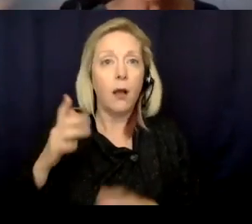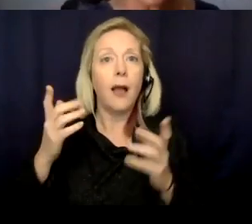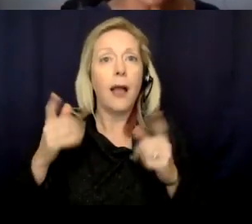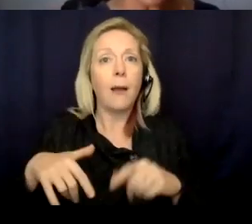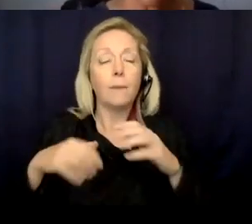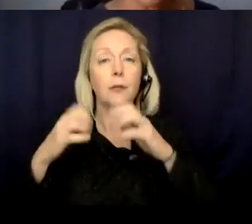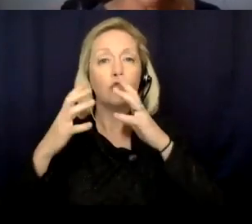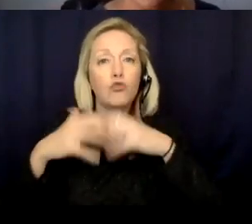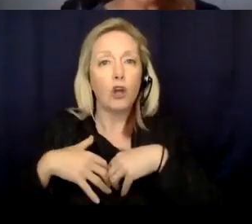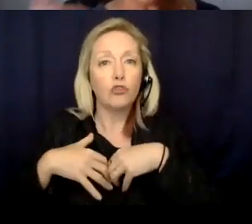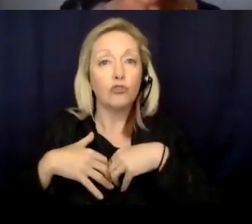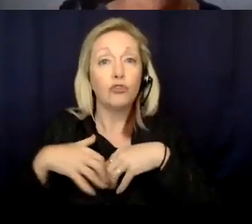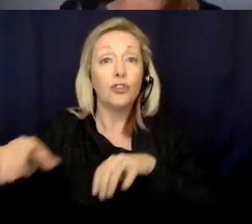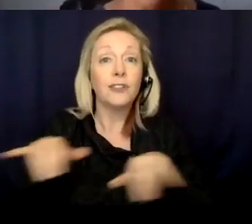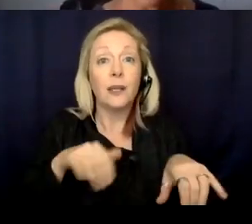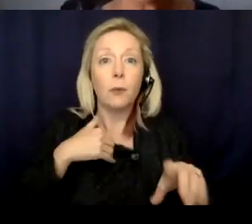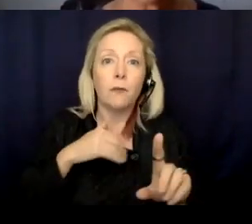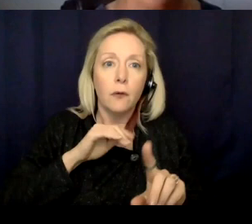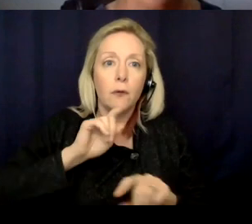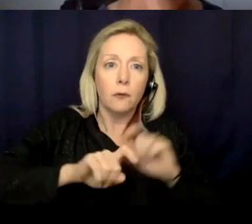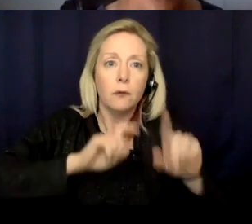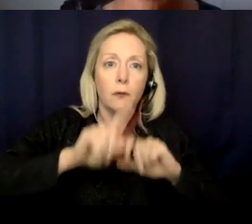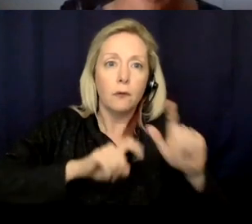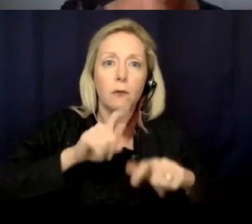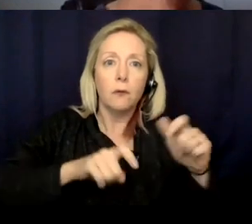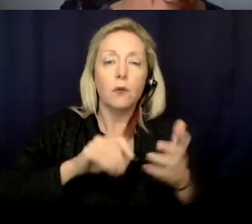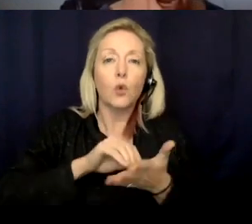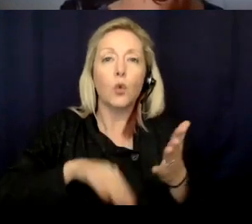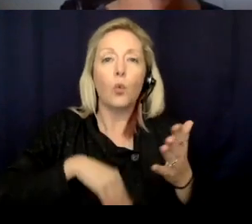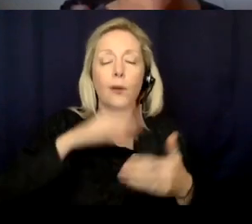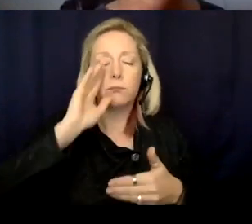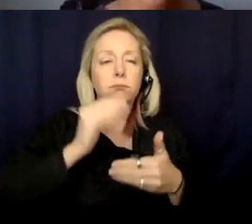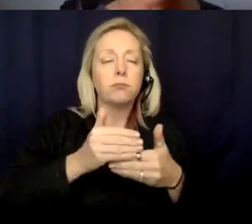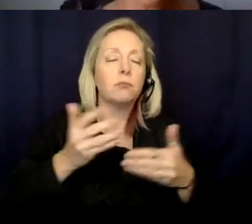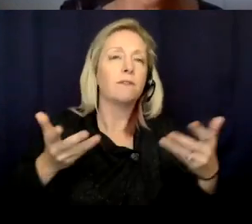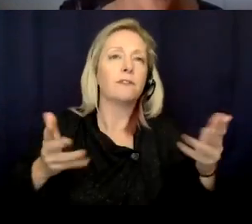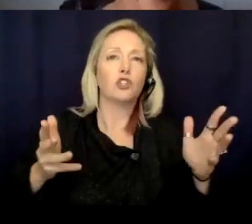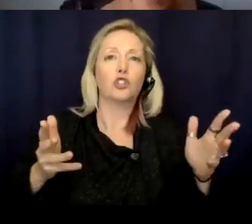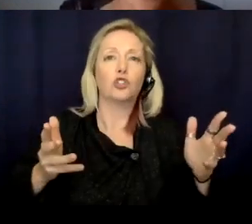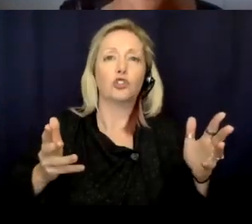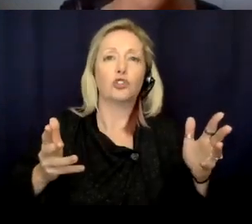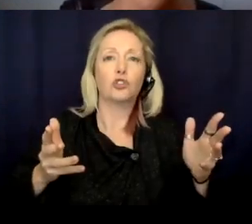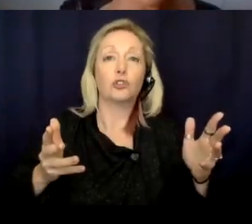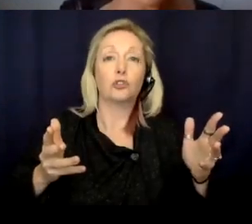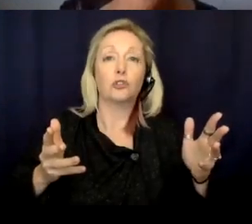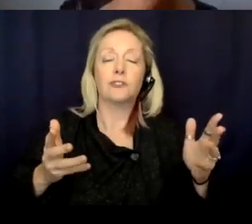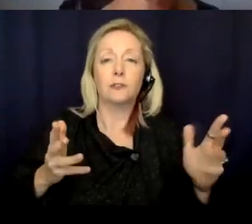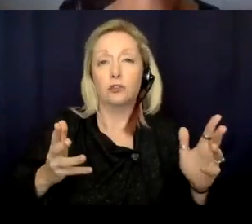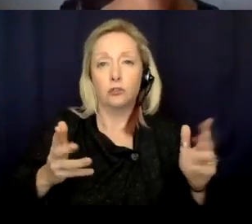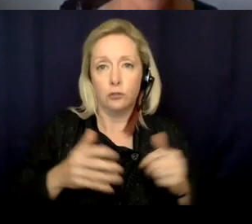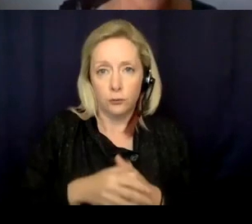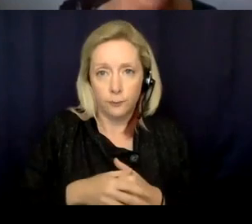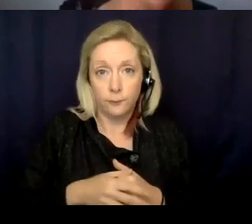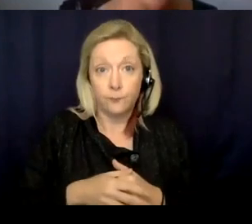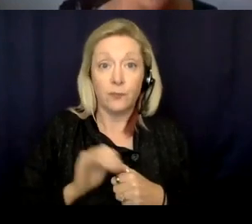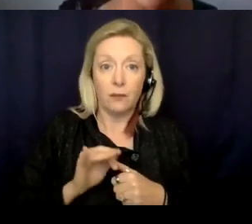does is makes the computer have to start over from scratch every time. that's what we're in essence doing to these kids. Every